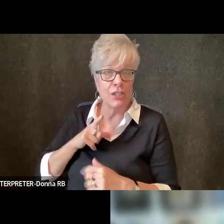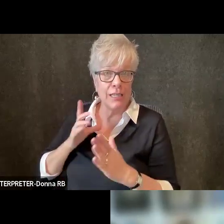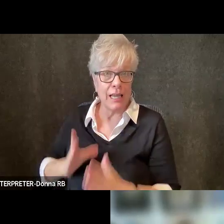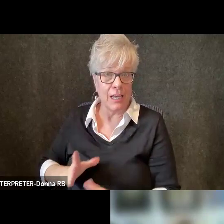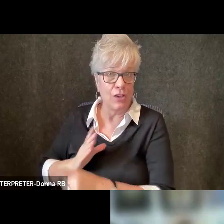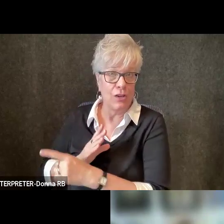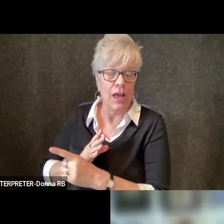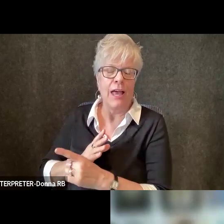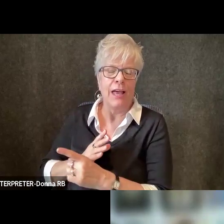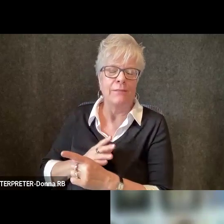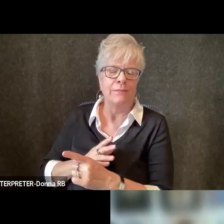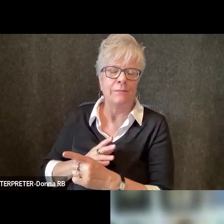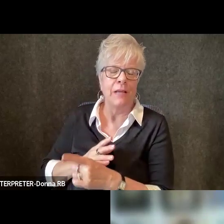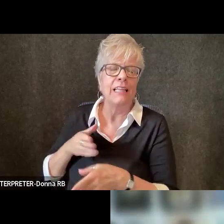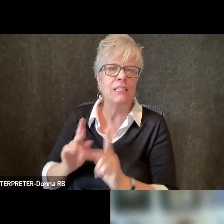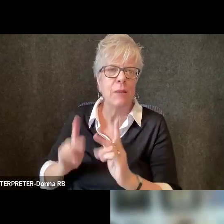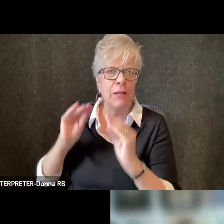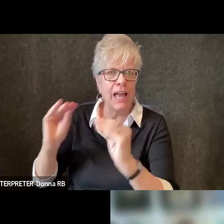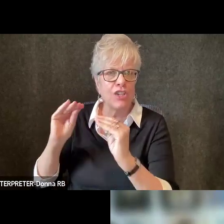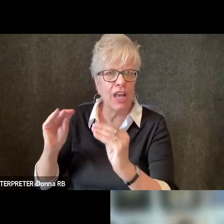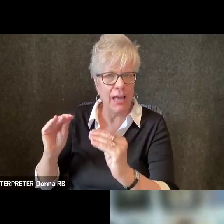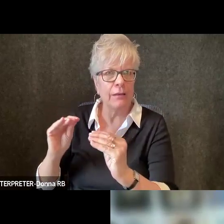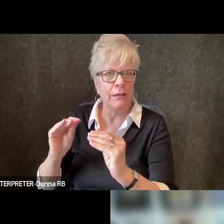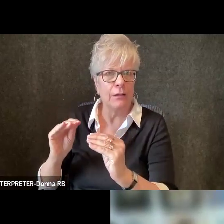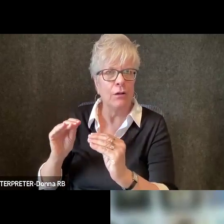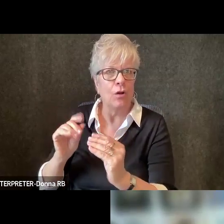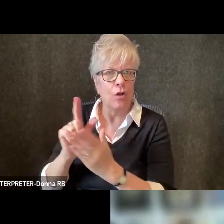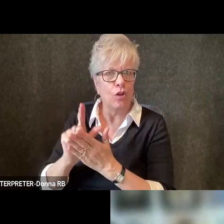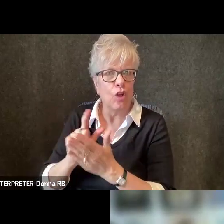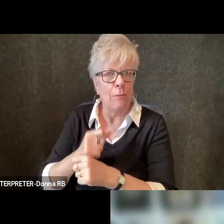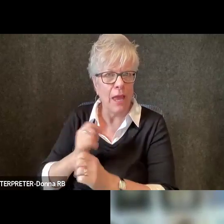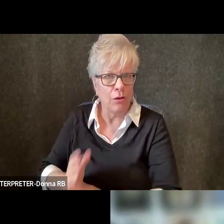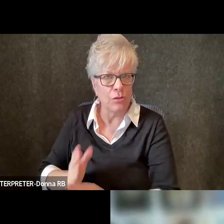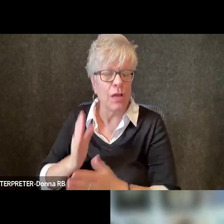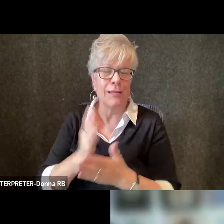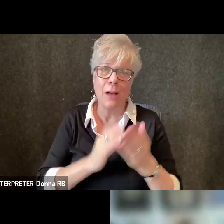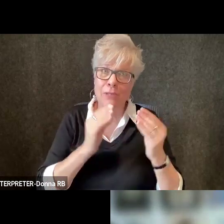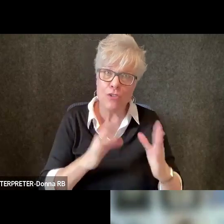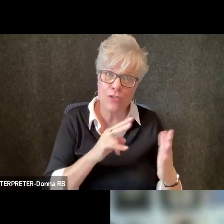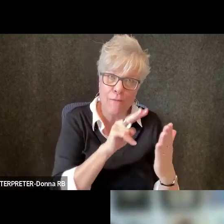educate lawmakers. Some teachers have looked at the bill closely and pointed out